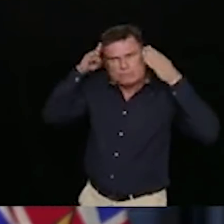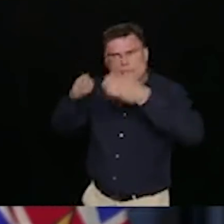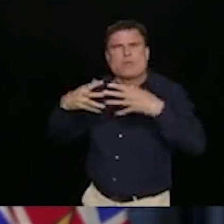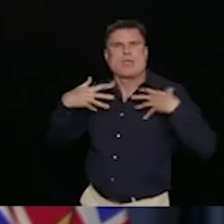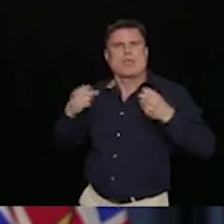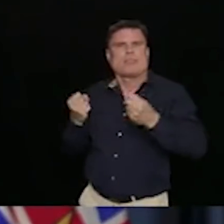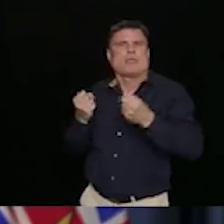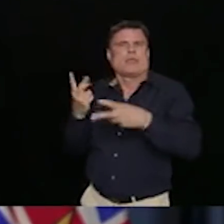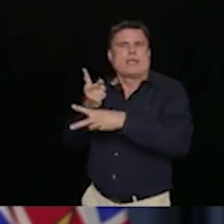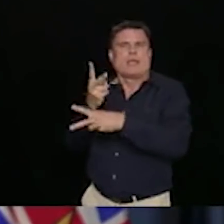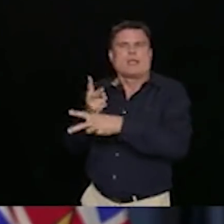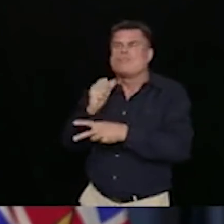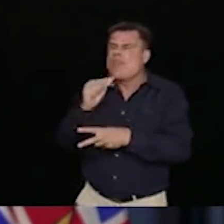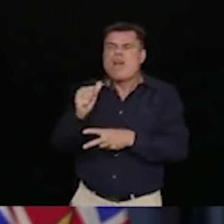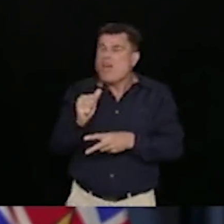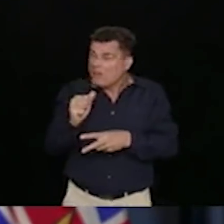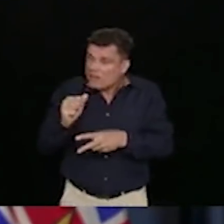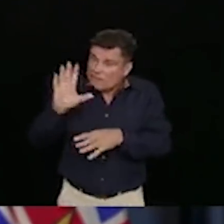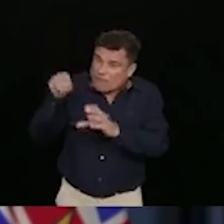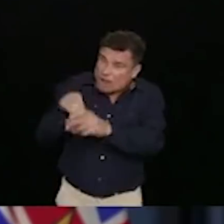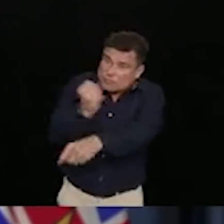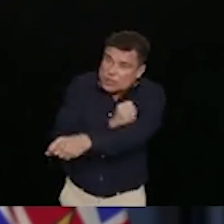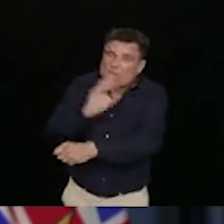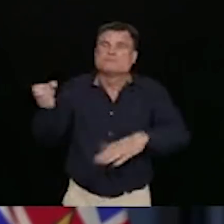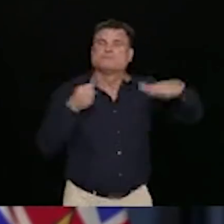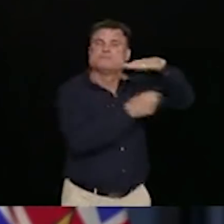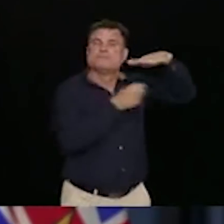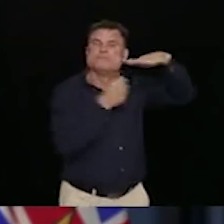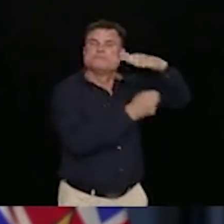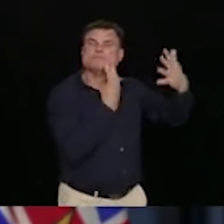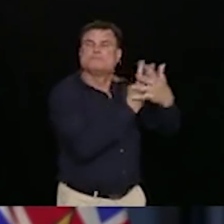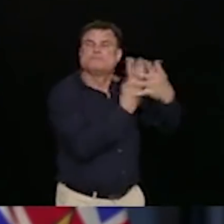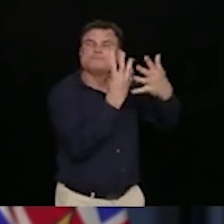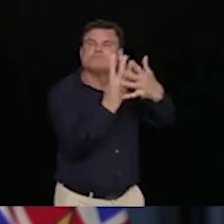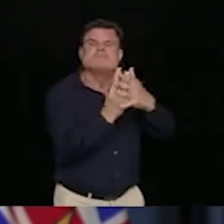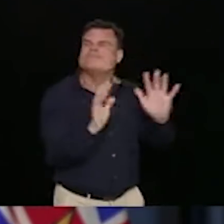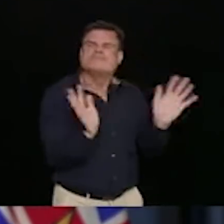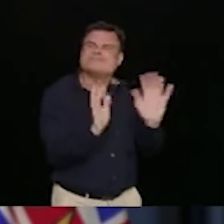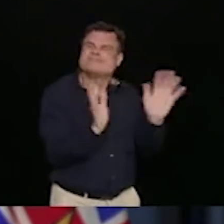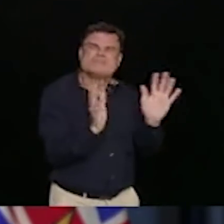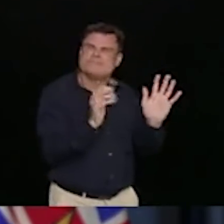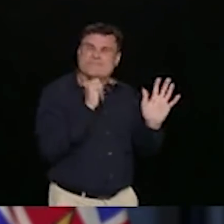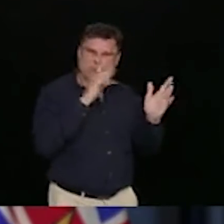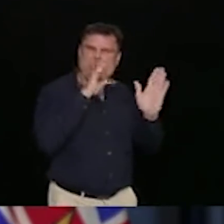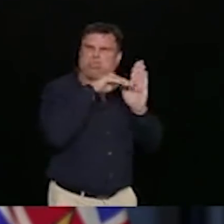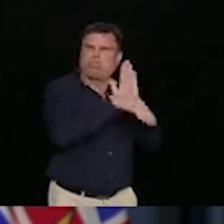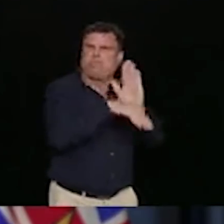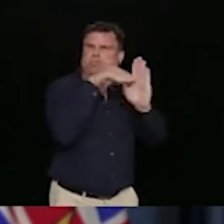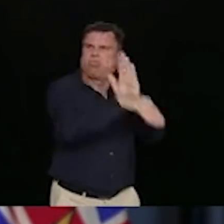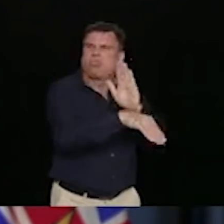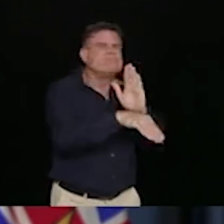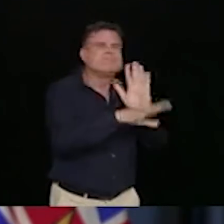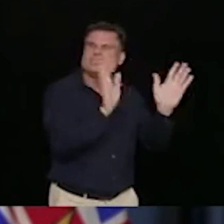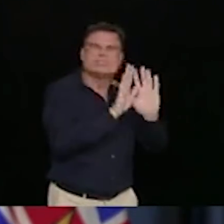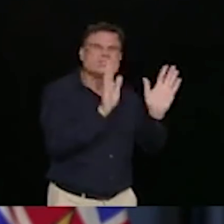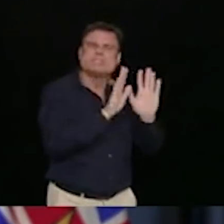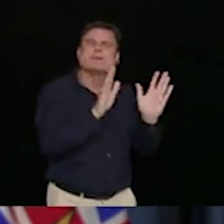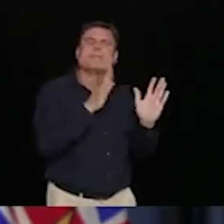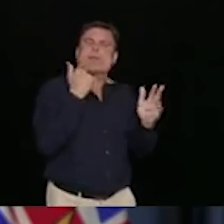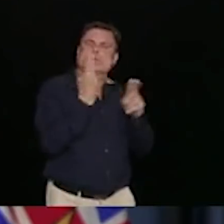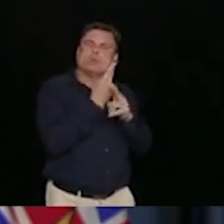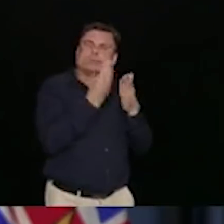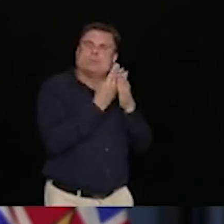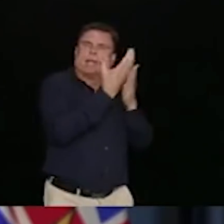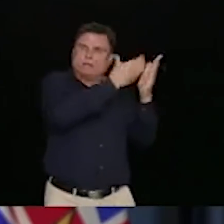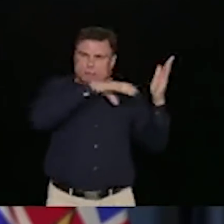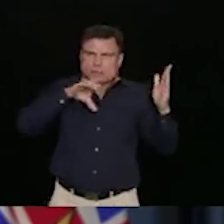incarceration, litigation, all of the things that have slowed down success in our province. We want to make sure we're removing those barriers and